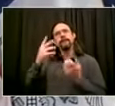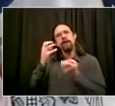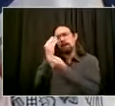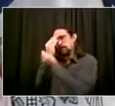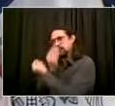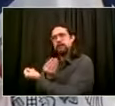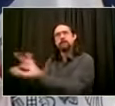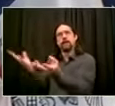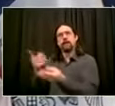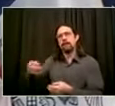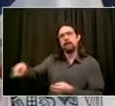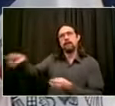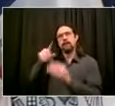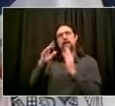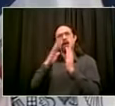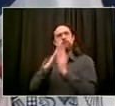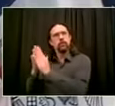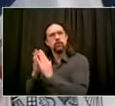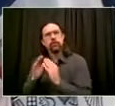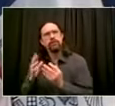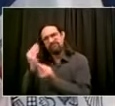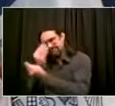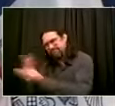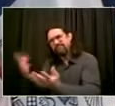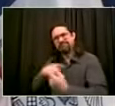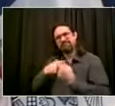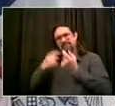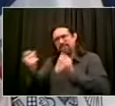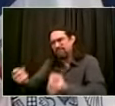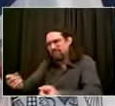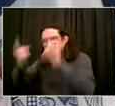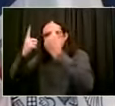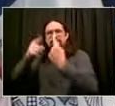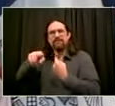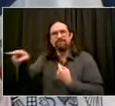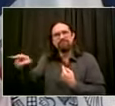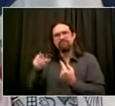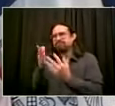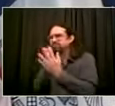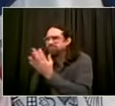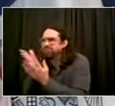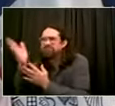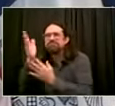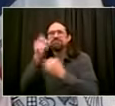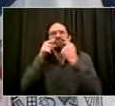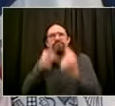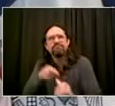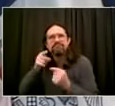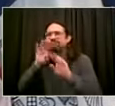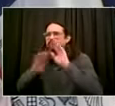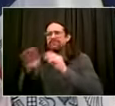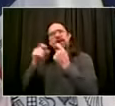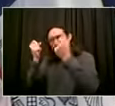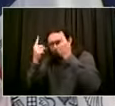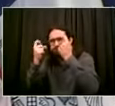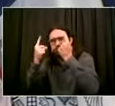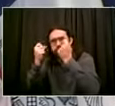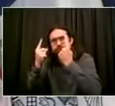suffering, understand the difficulties the community has gone through, understand the fears that people have, rightfully,